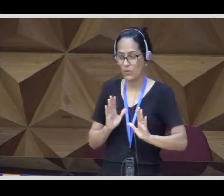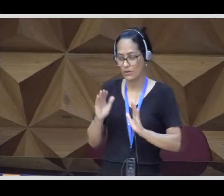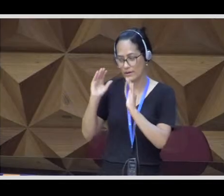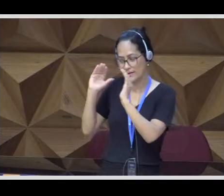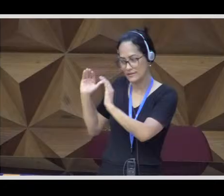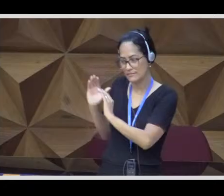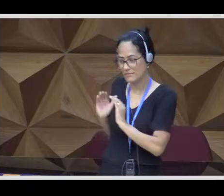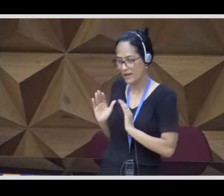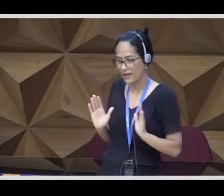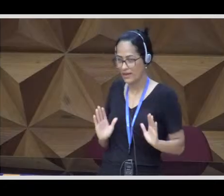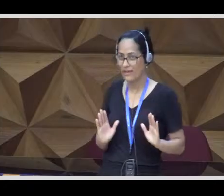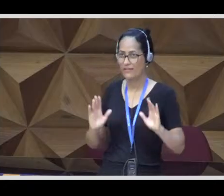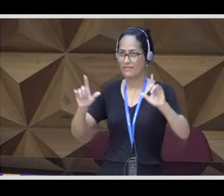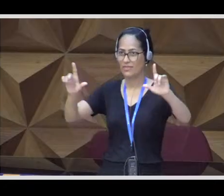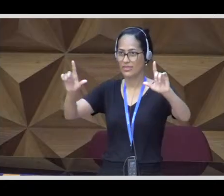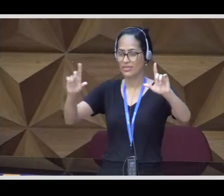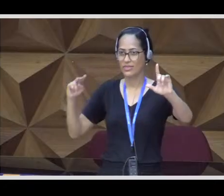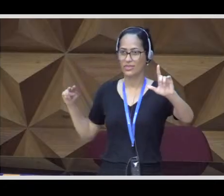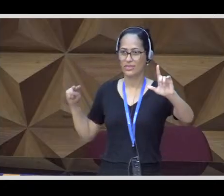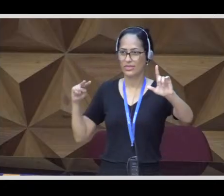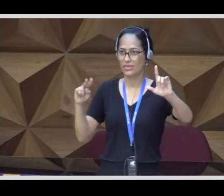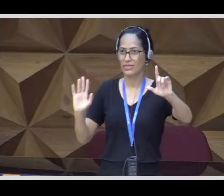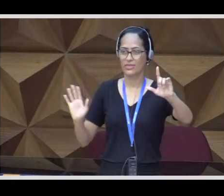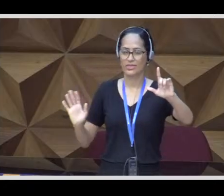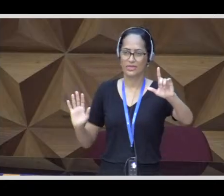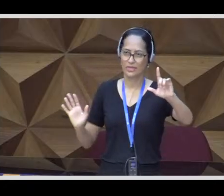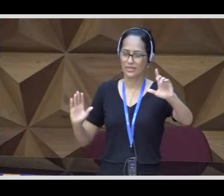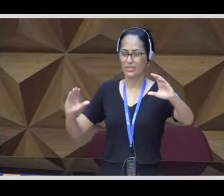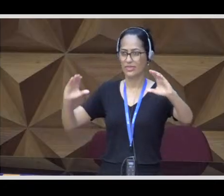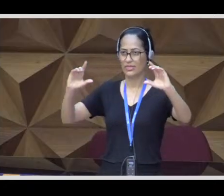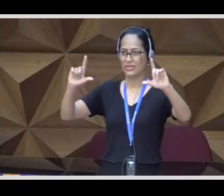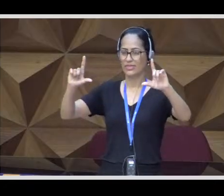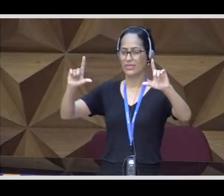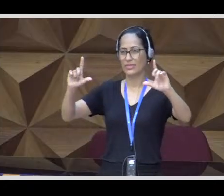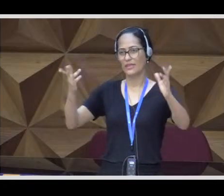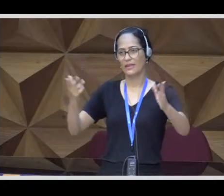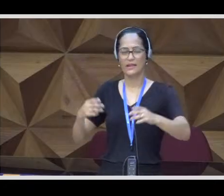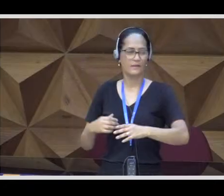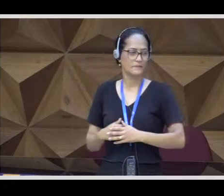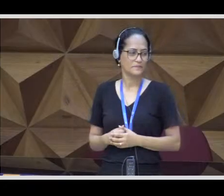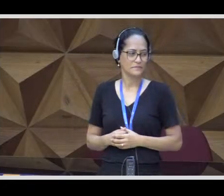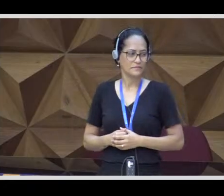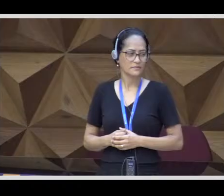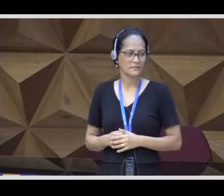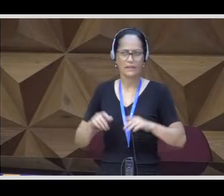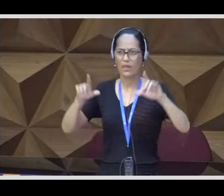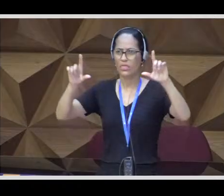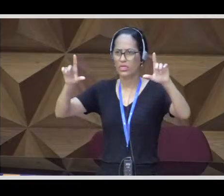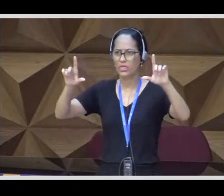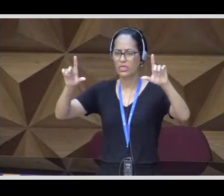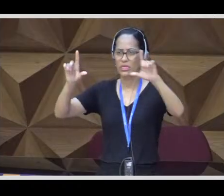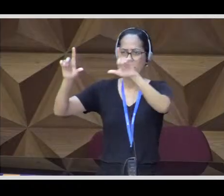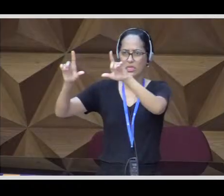So people felt much more comfortable having displays stacked vertically than horizontally.